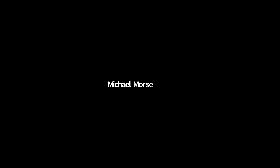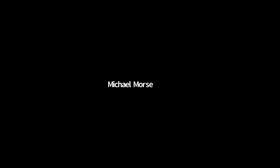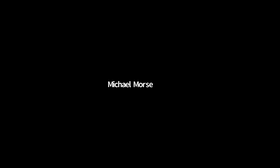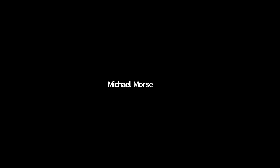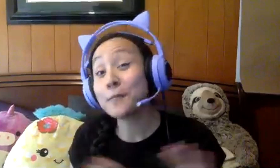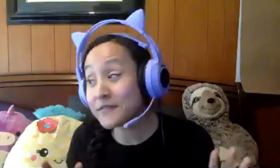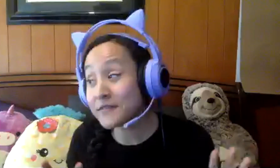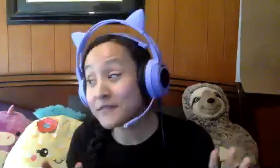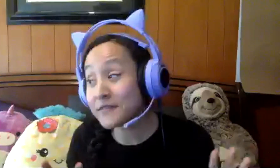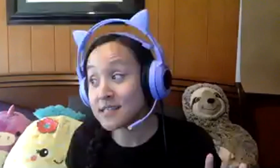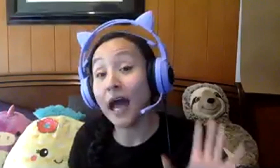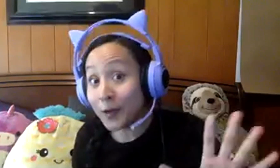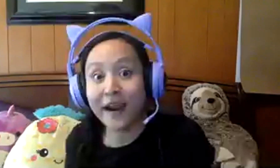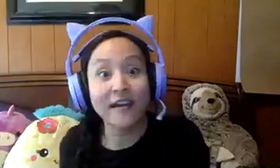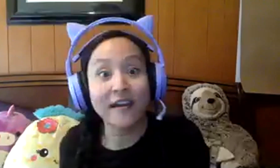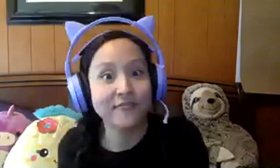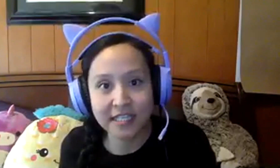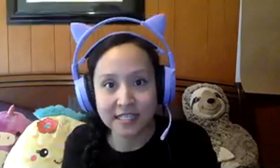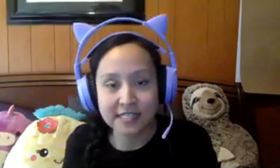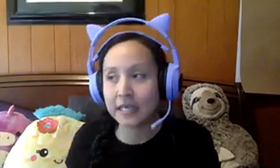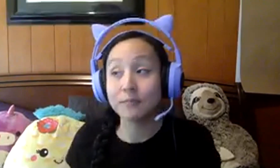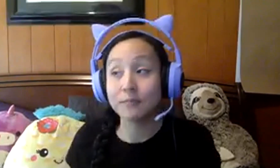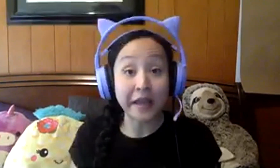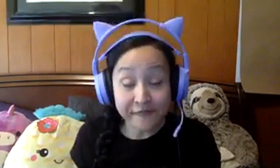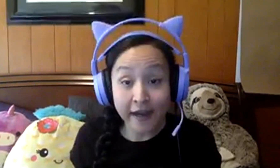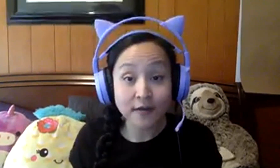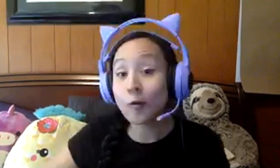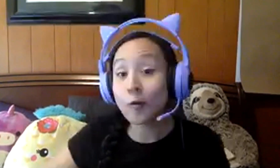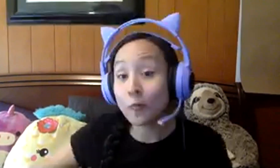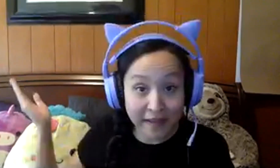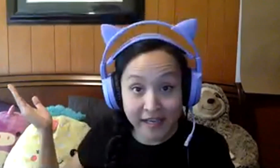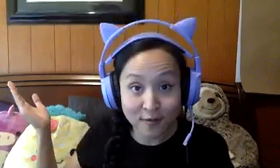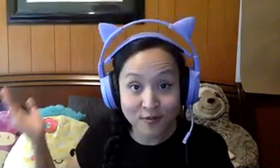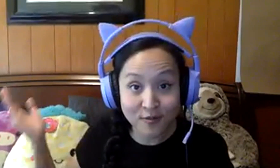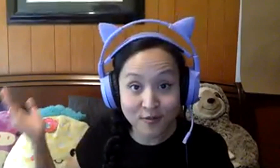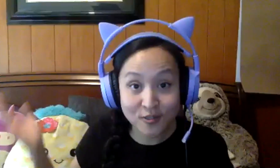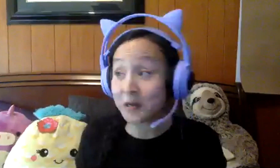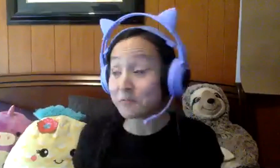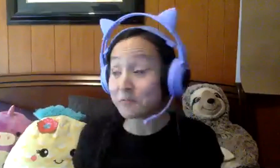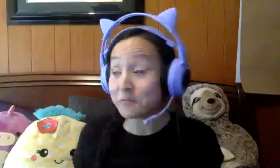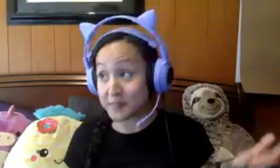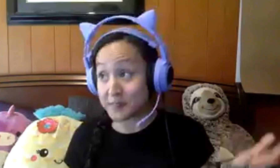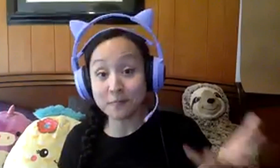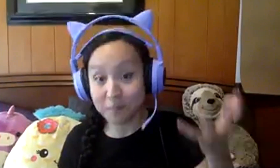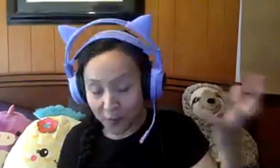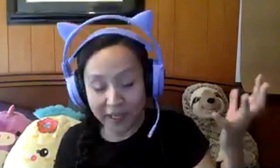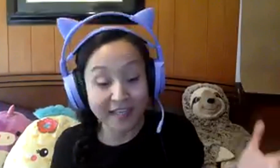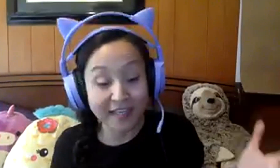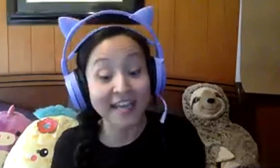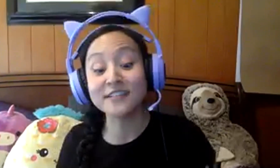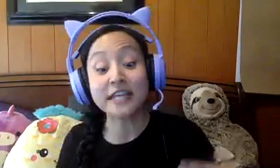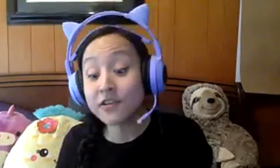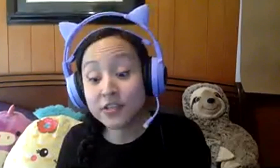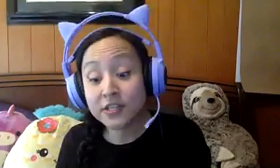My place is a bit of a mess, but I know where everything is, like my nail file right by the couch. You wanted me to be specific?